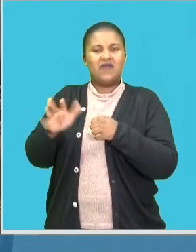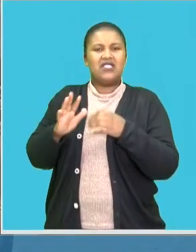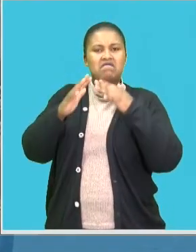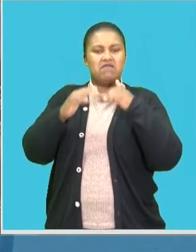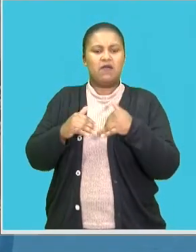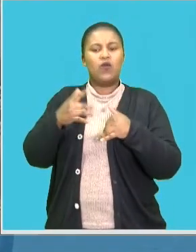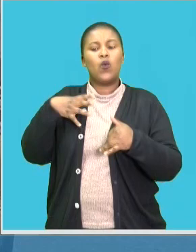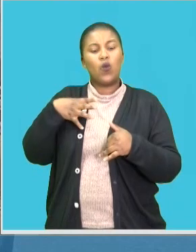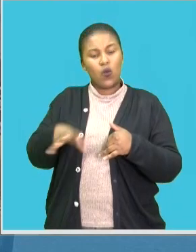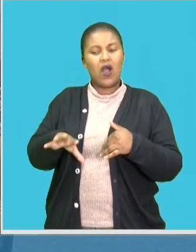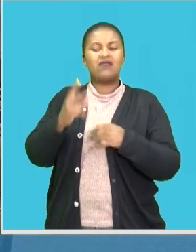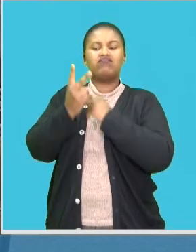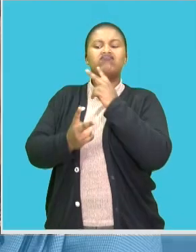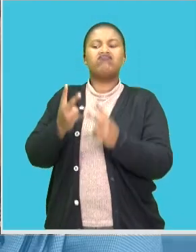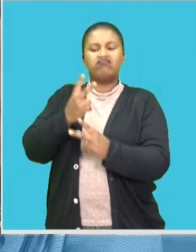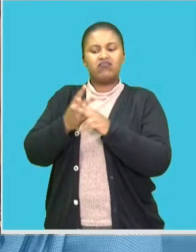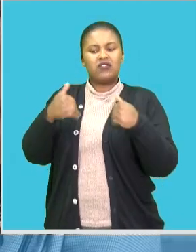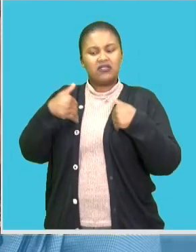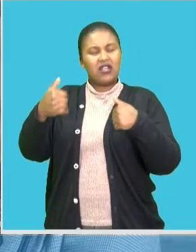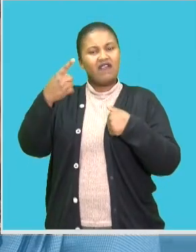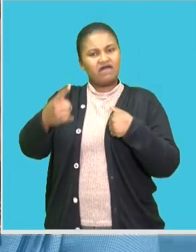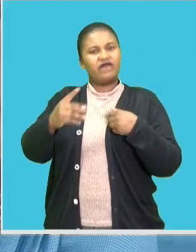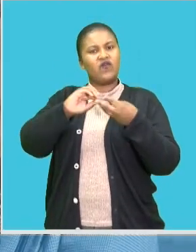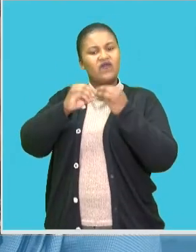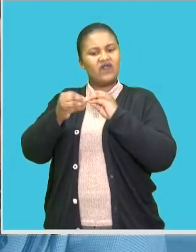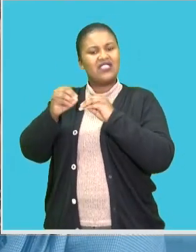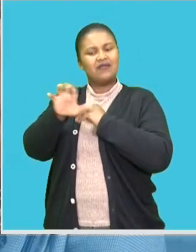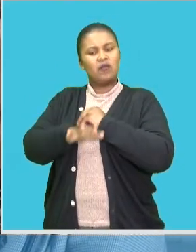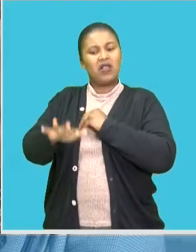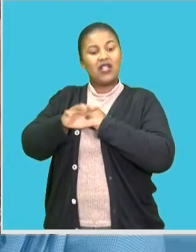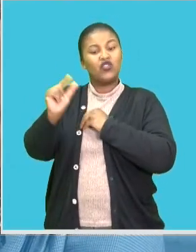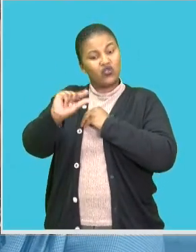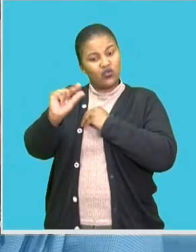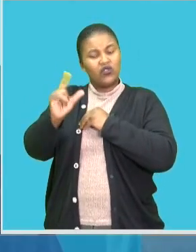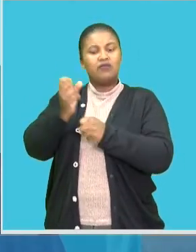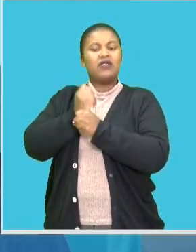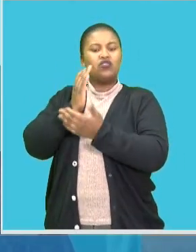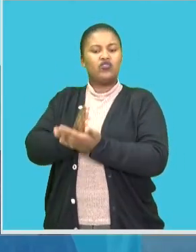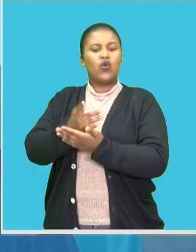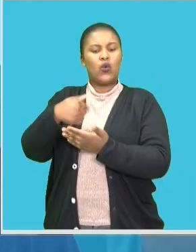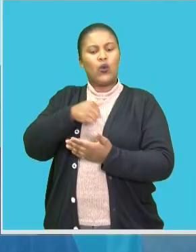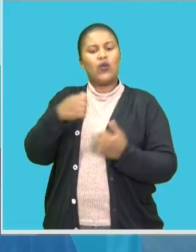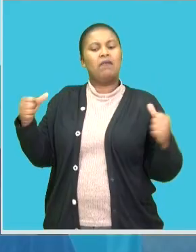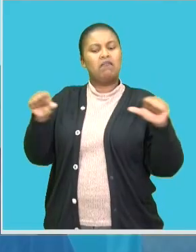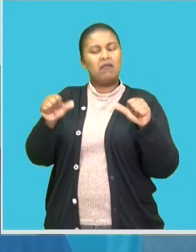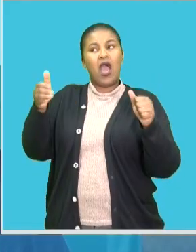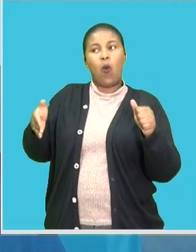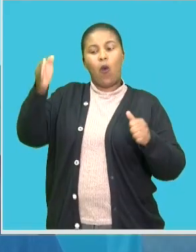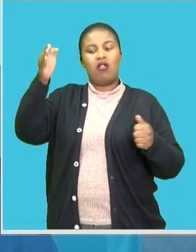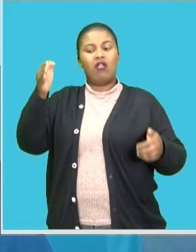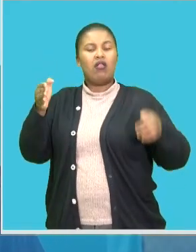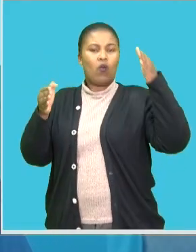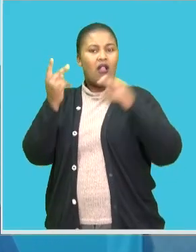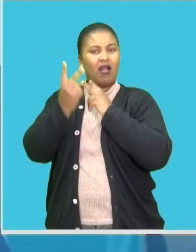to really kickstart the issue of securing the facility very soon and making sure that we bring back the boundary wall and